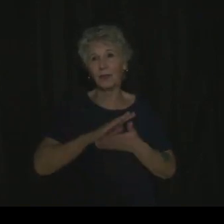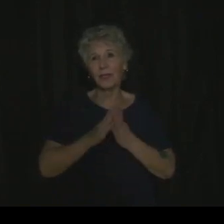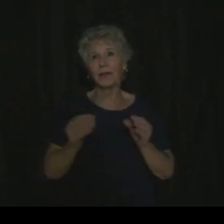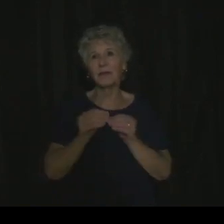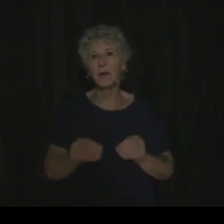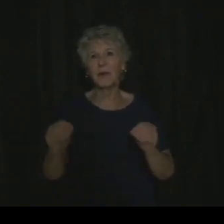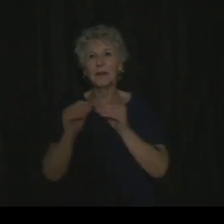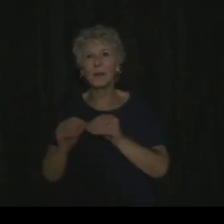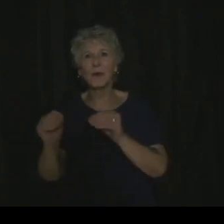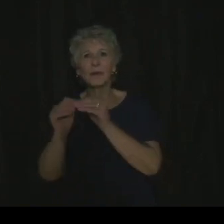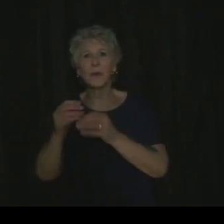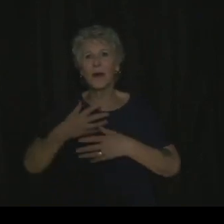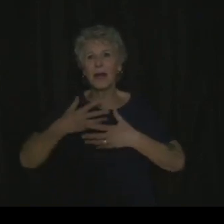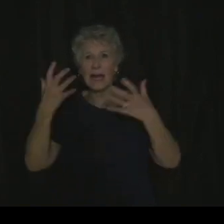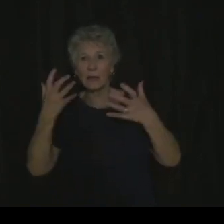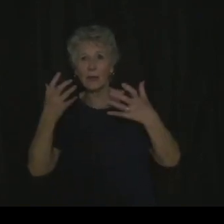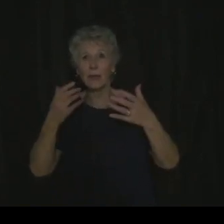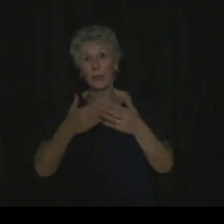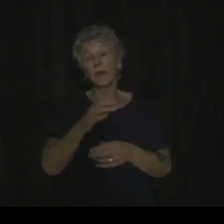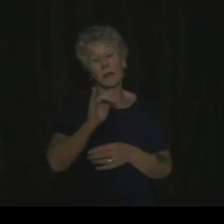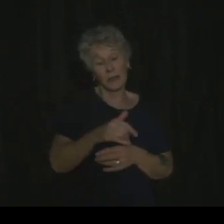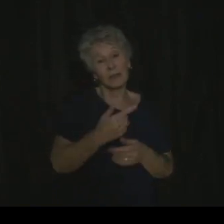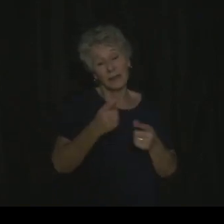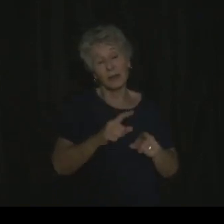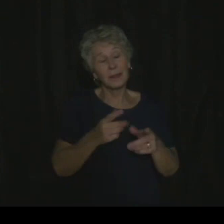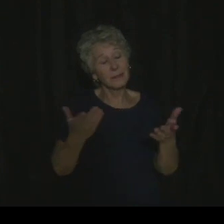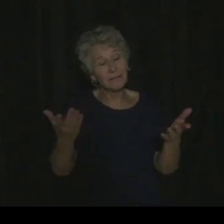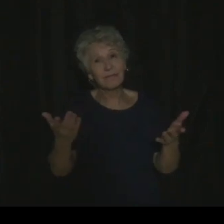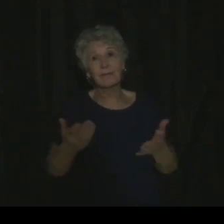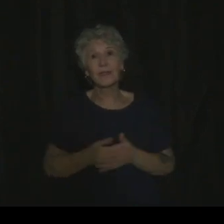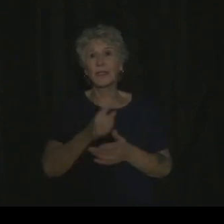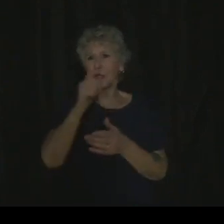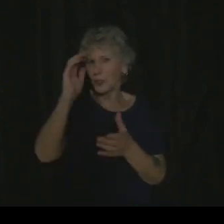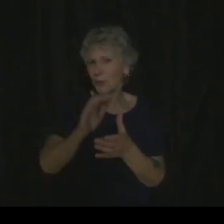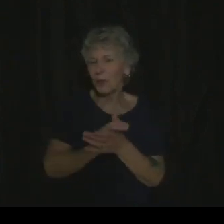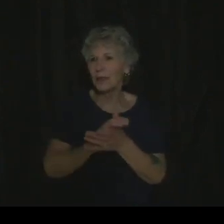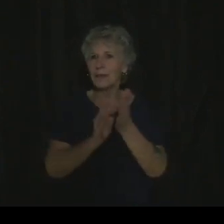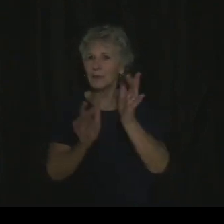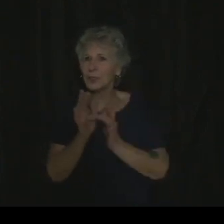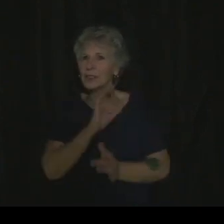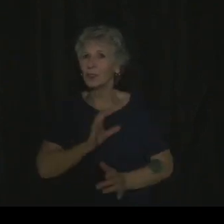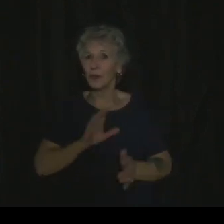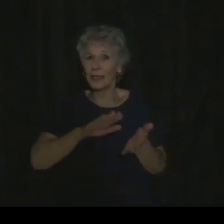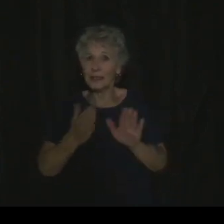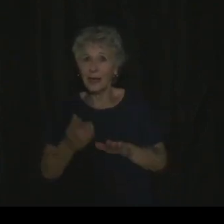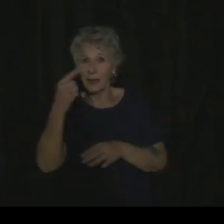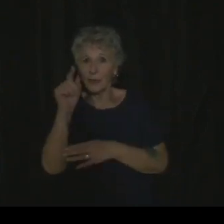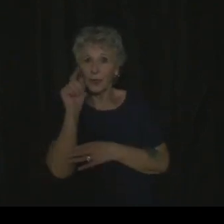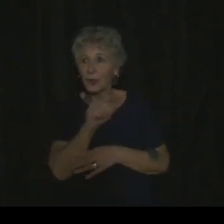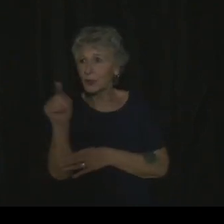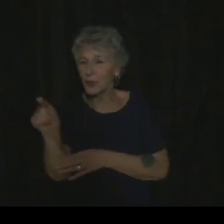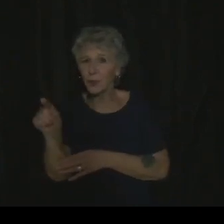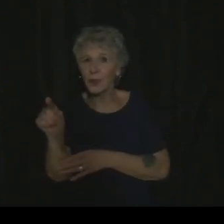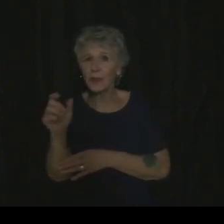angry, which that might be happening too. Do you believe that Jesus Christ died for your sins so that he